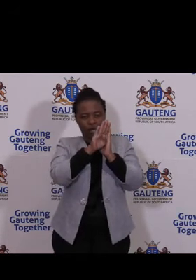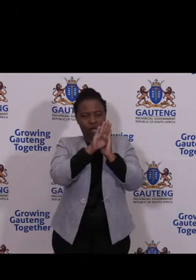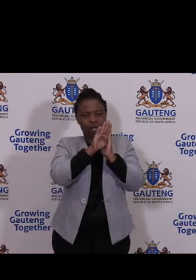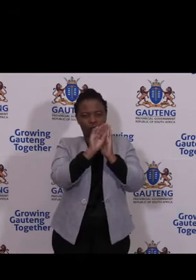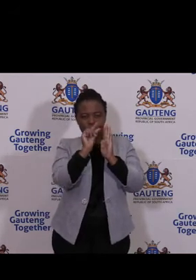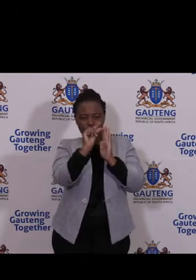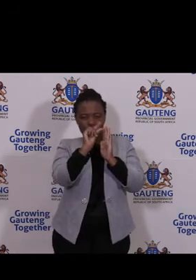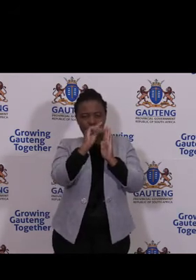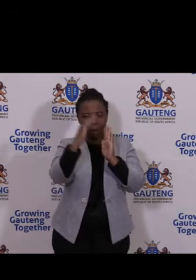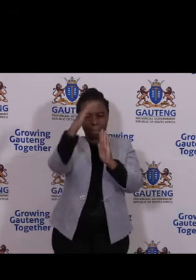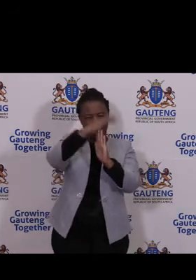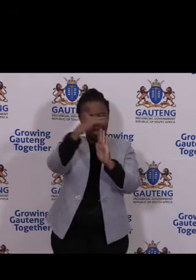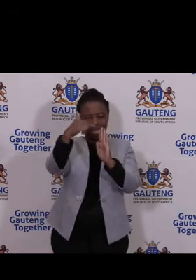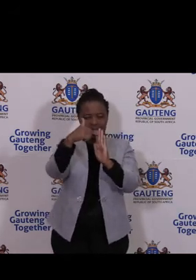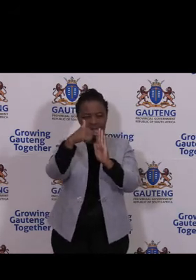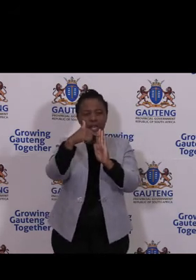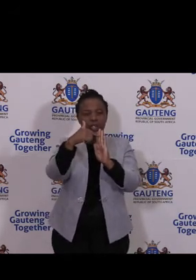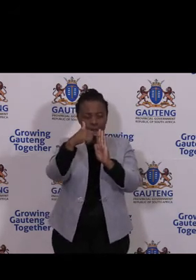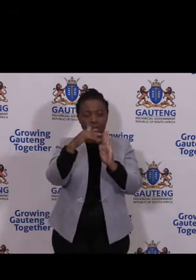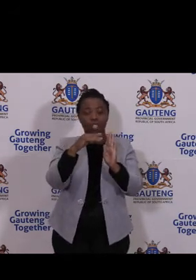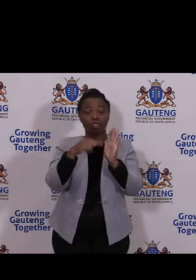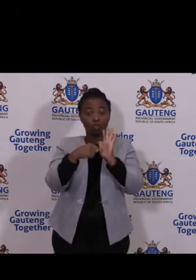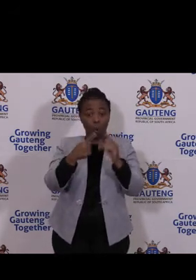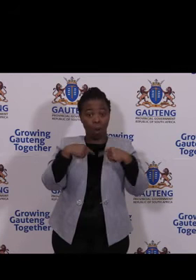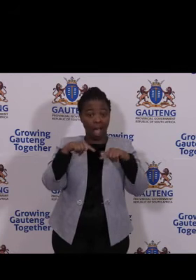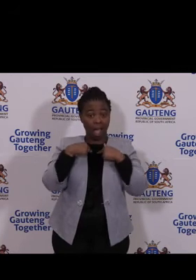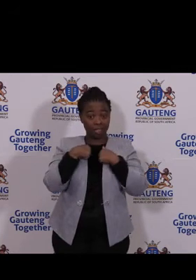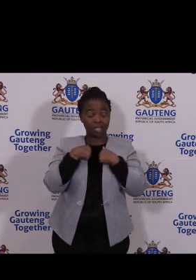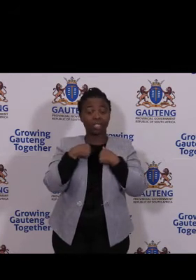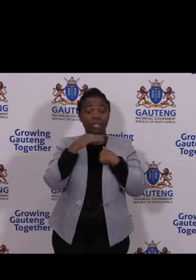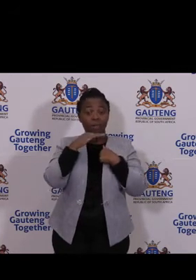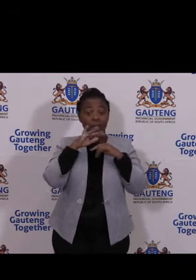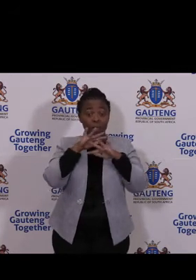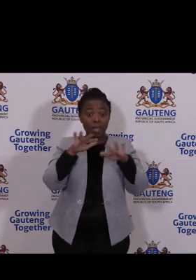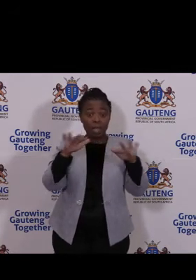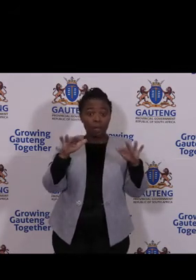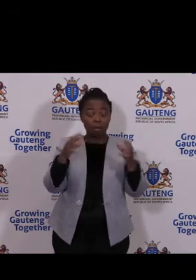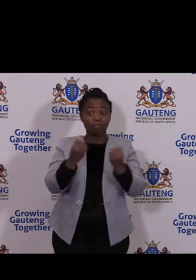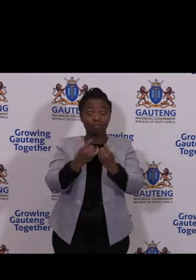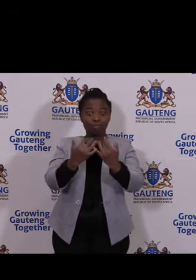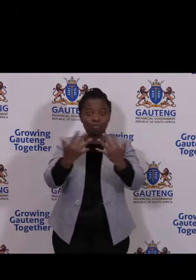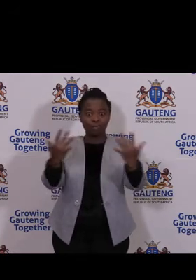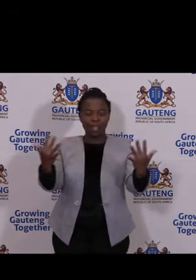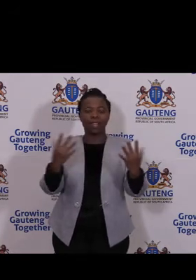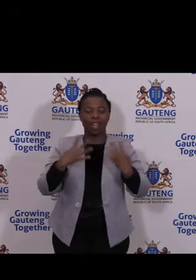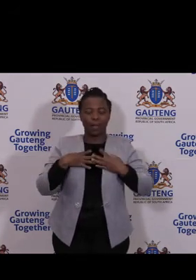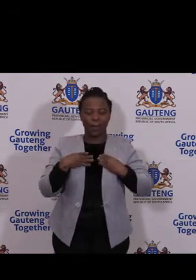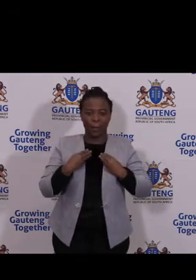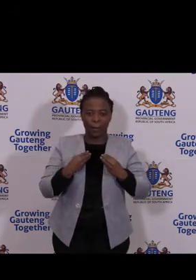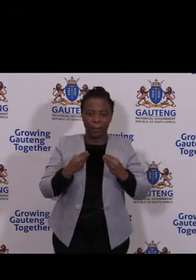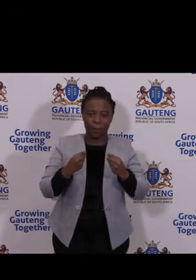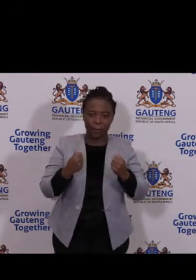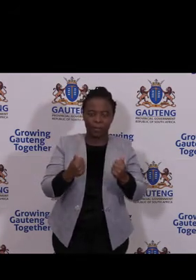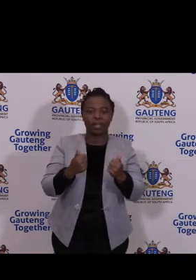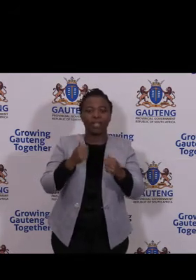usually indicates to us that it means the majority of the people are starting to recover. And the number is actually